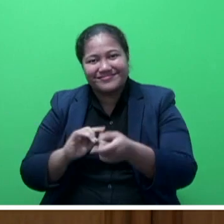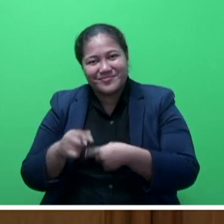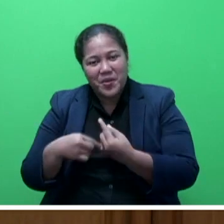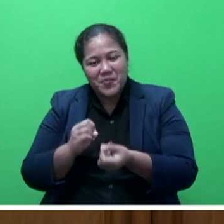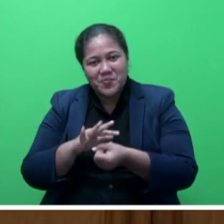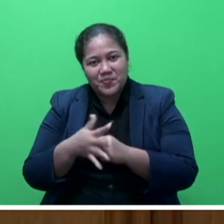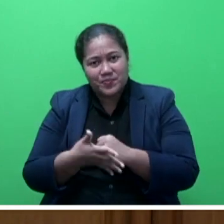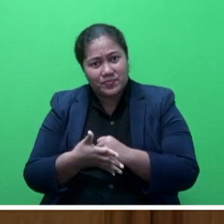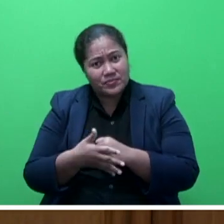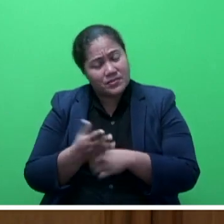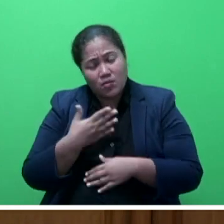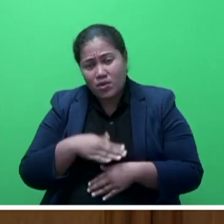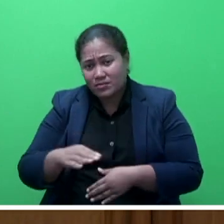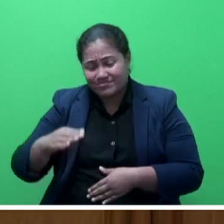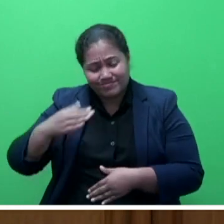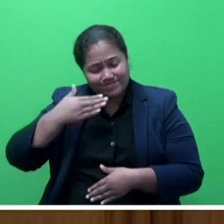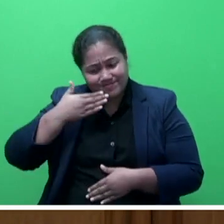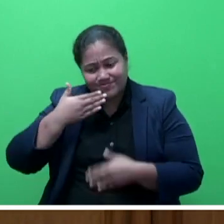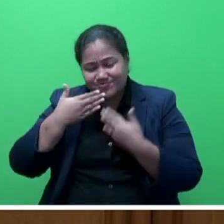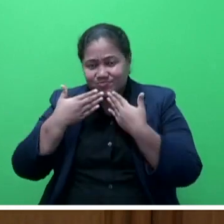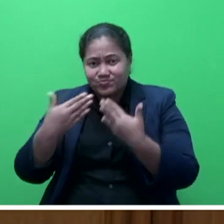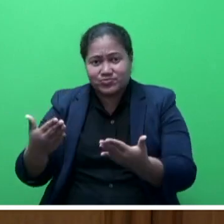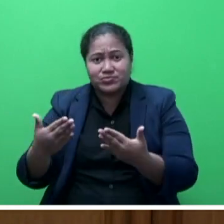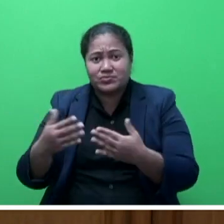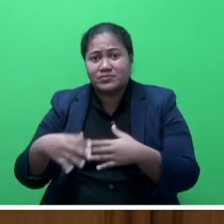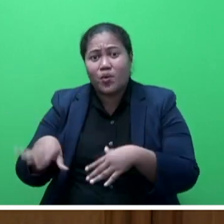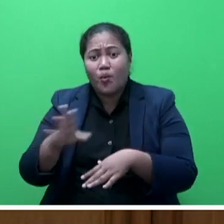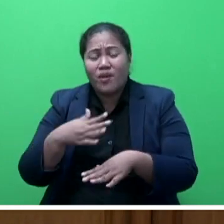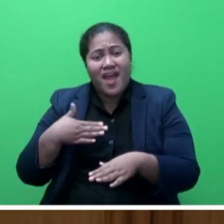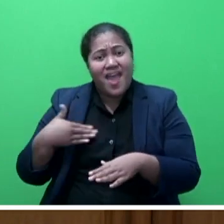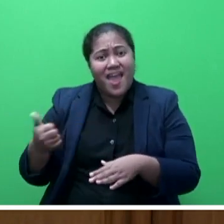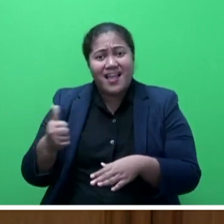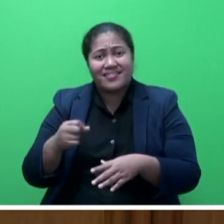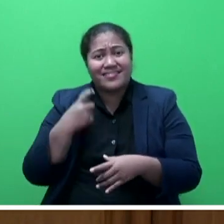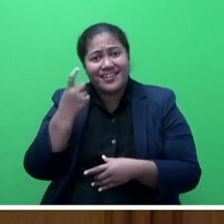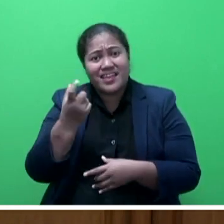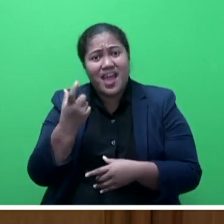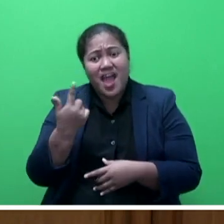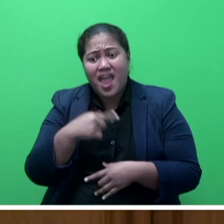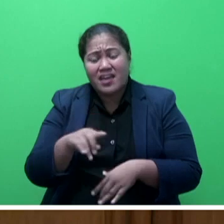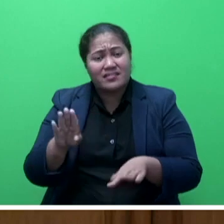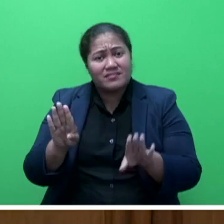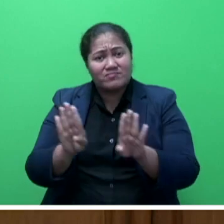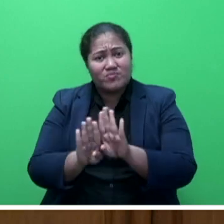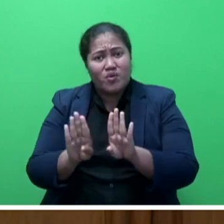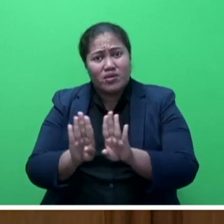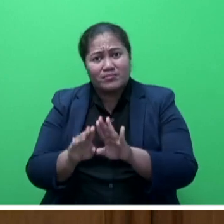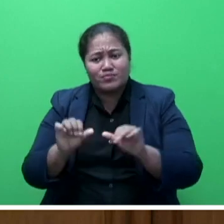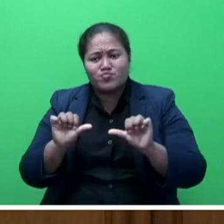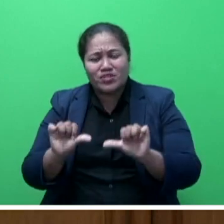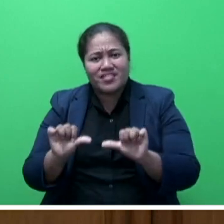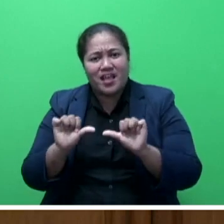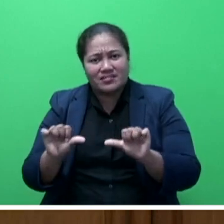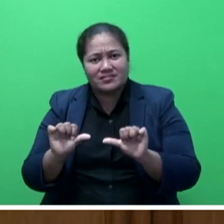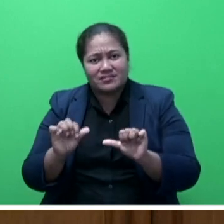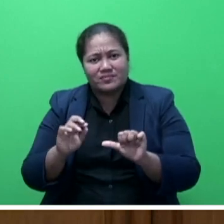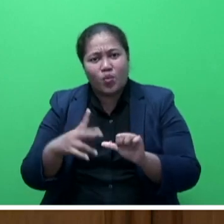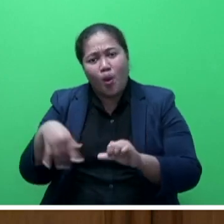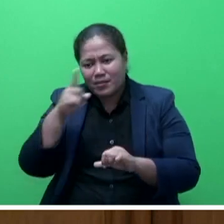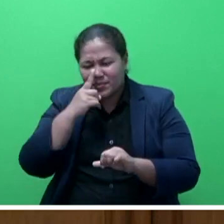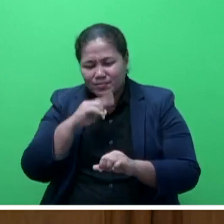to salute our healthcare professionals and border protection personnel for their sacrifices